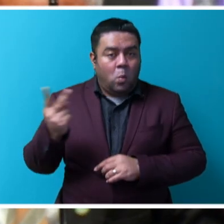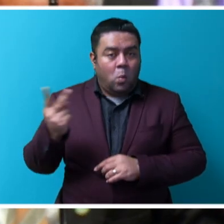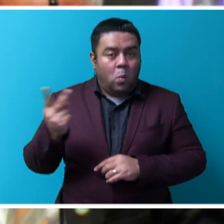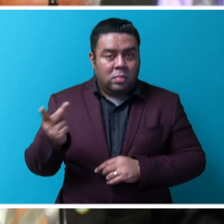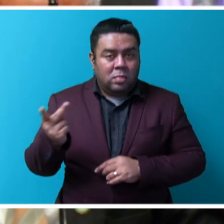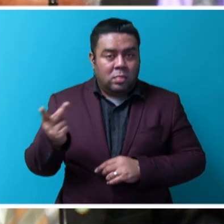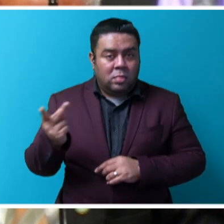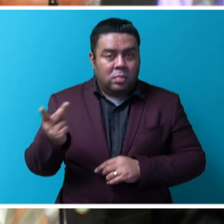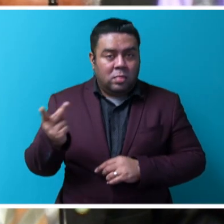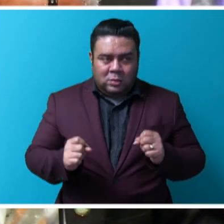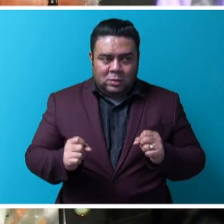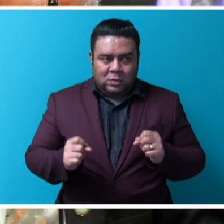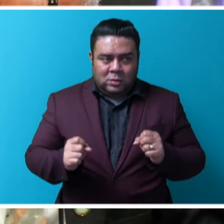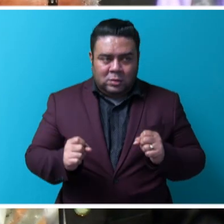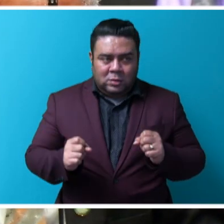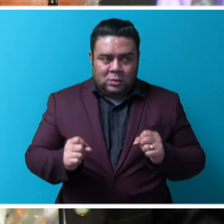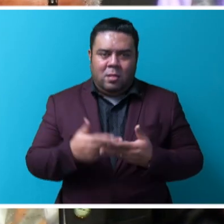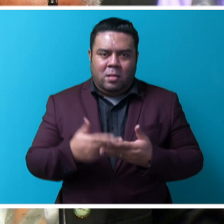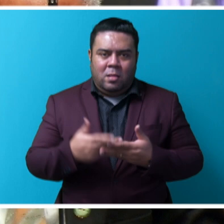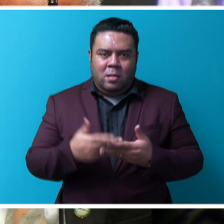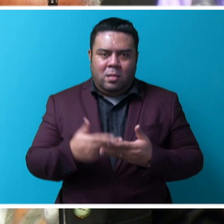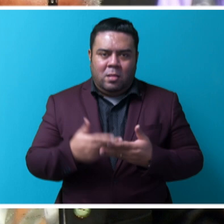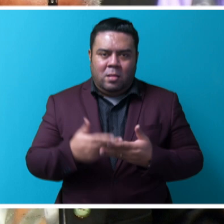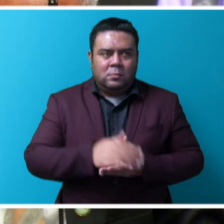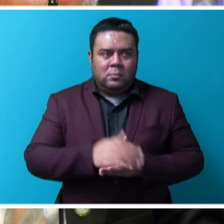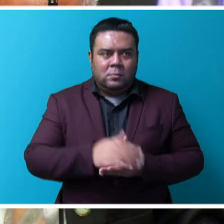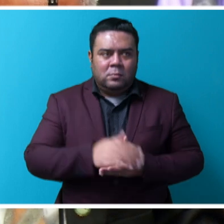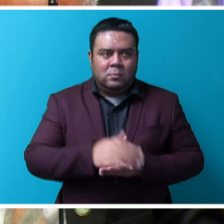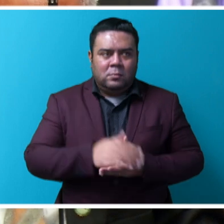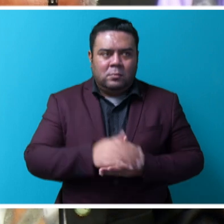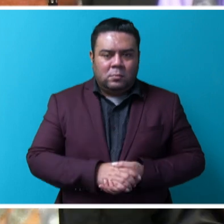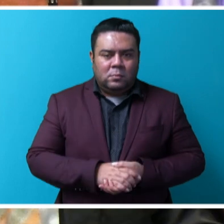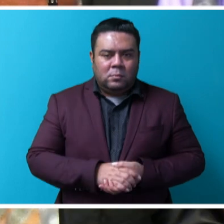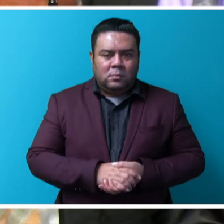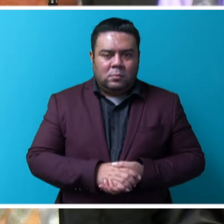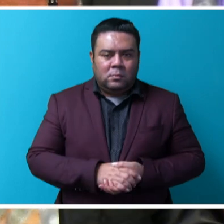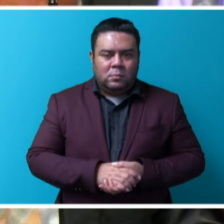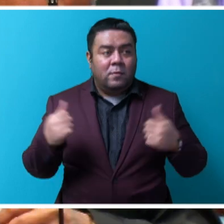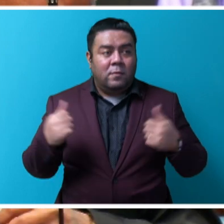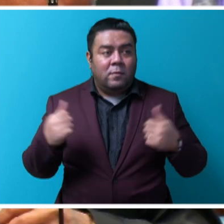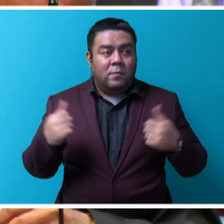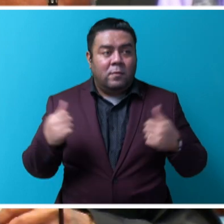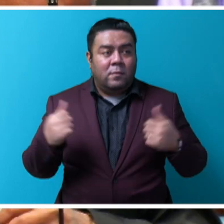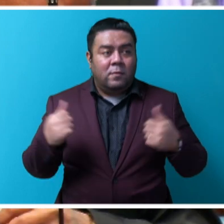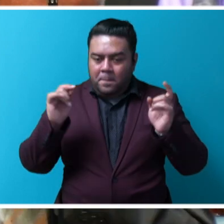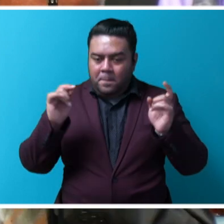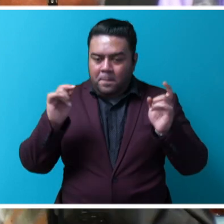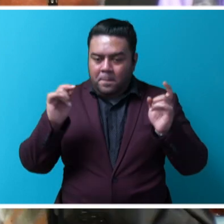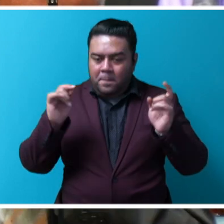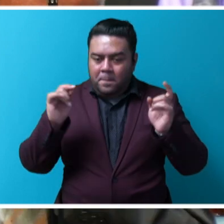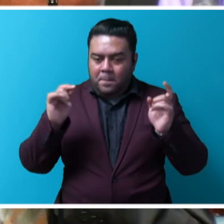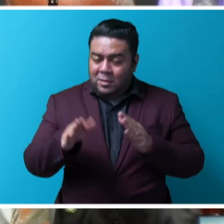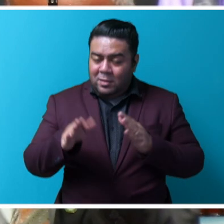receive no increase. However, it remains essential in helping Fiji to meet its obligation under the Montreal Protocol. Mr.